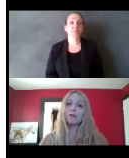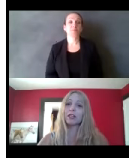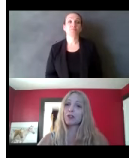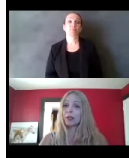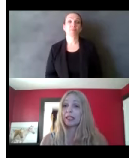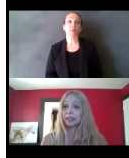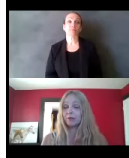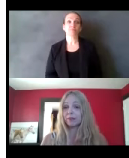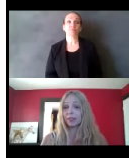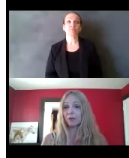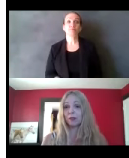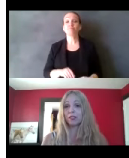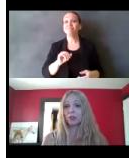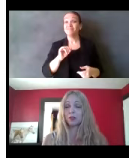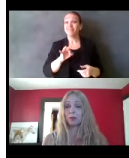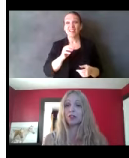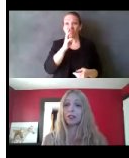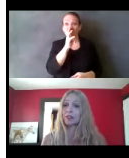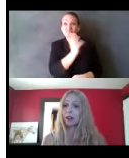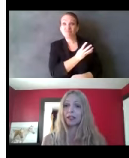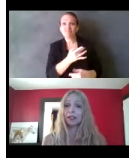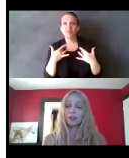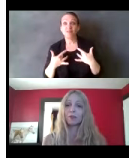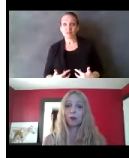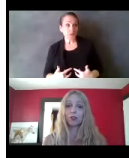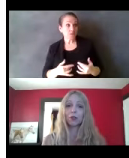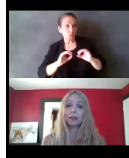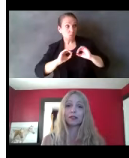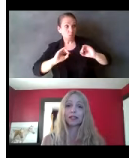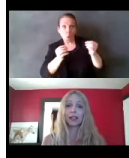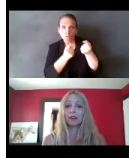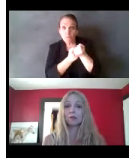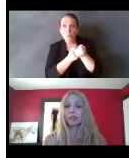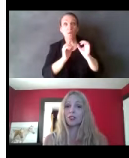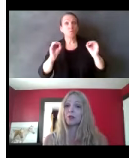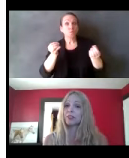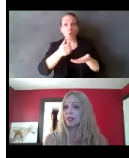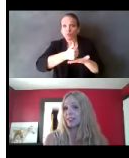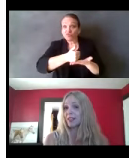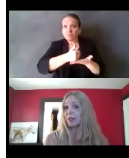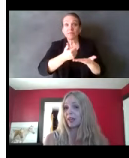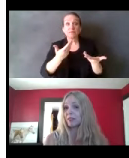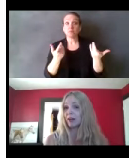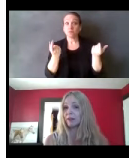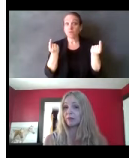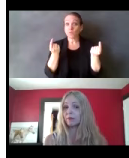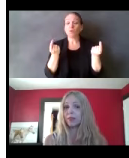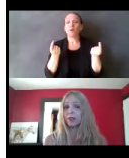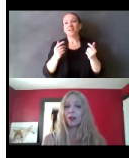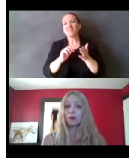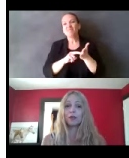If left untreated, if it's depression that's not getting any support or treatment, it can lead to a sedentary